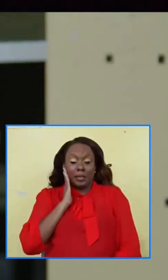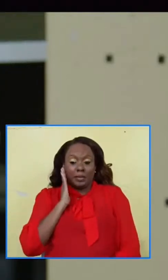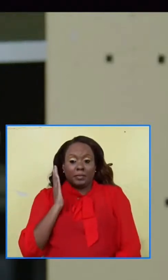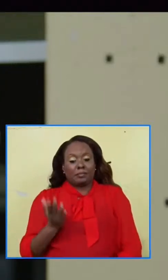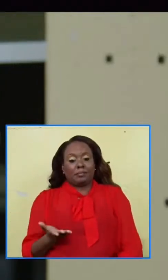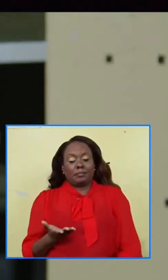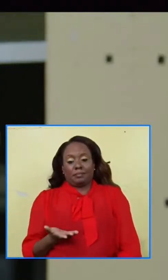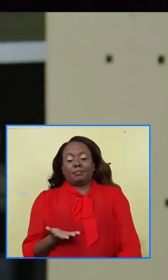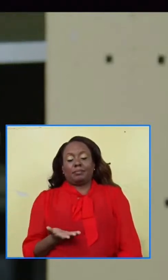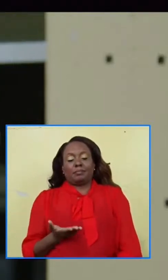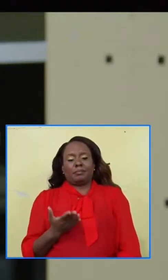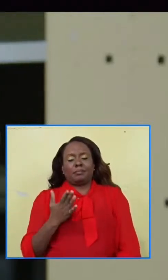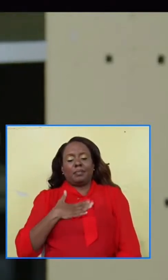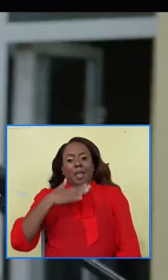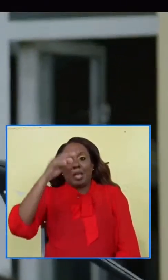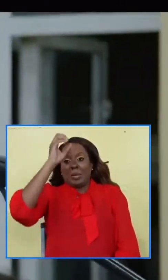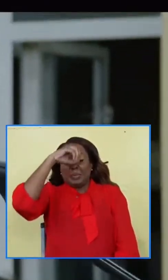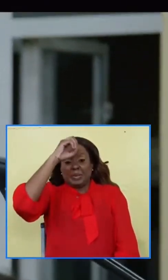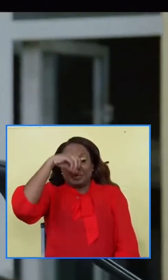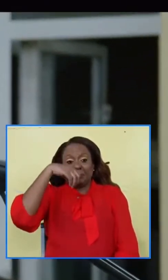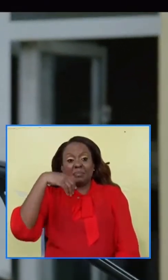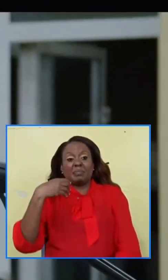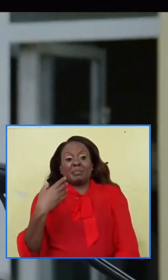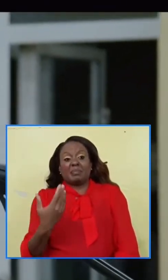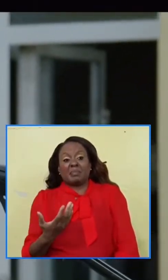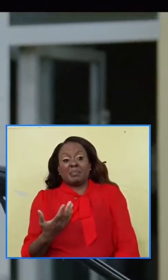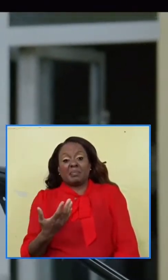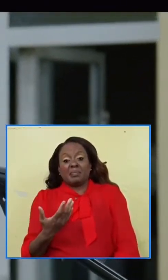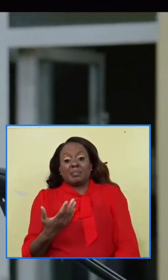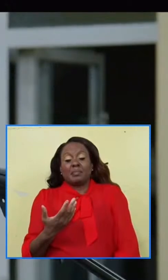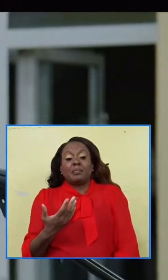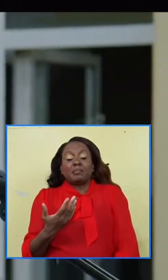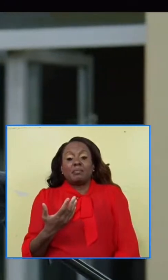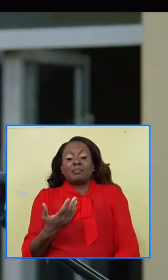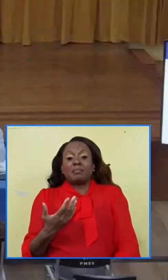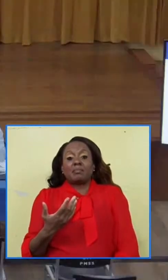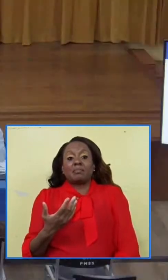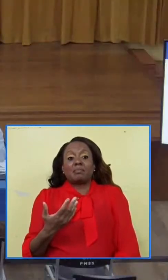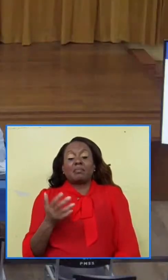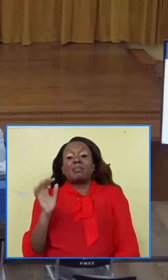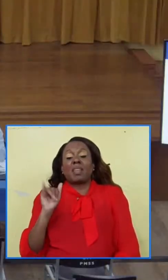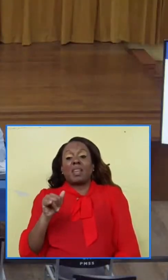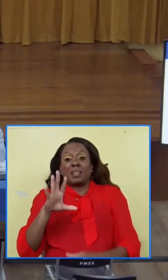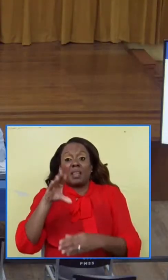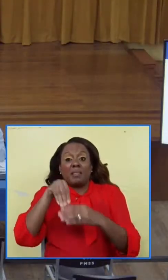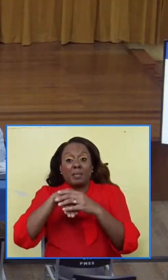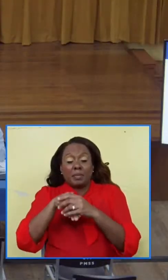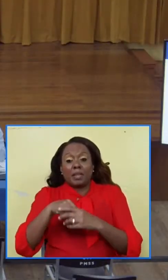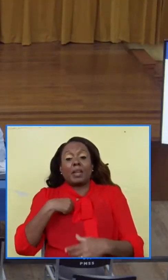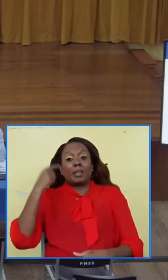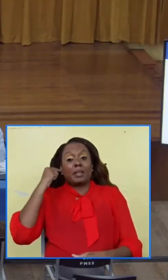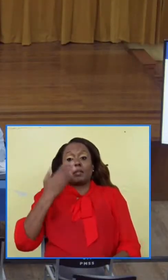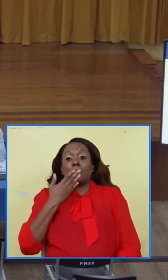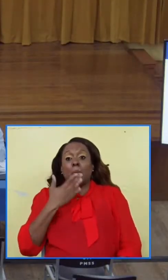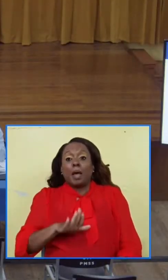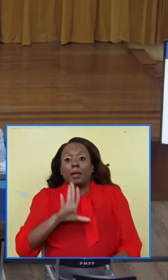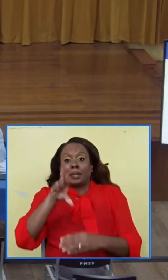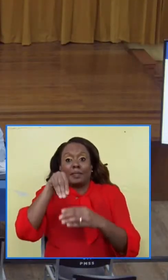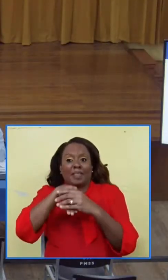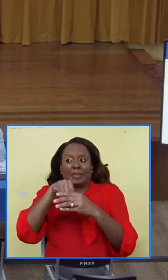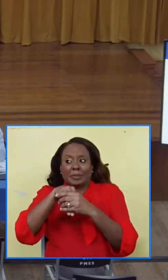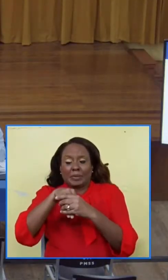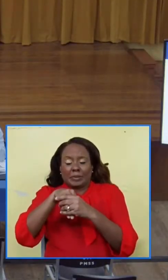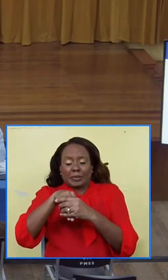Well, in my opinion, you might call that investment, and I can call it a bad one,